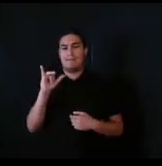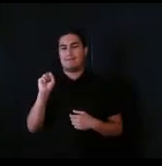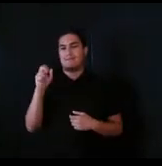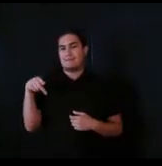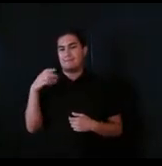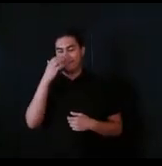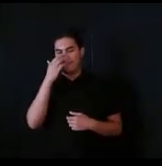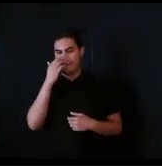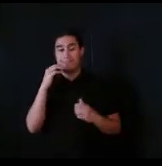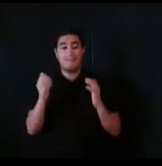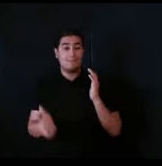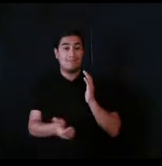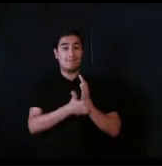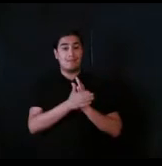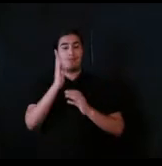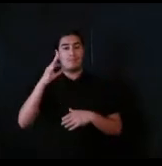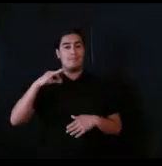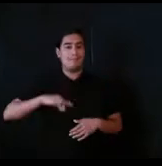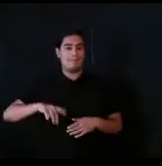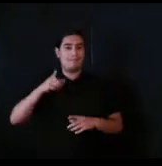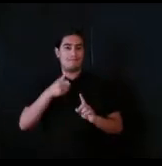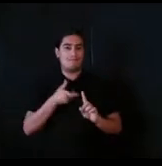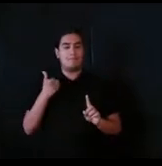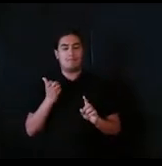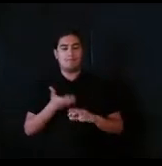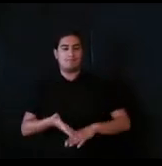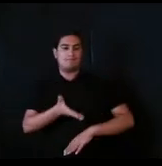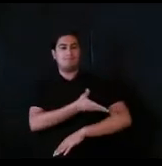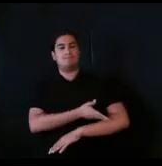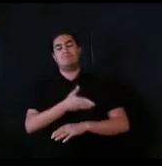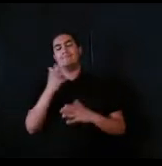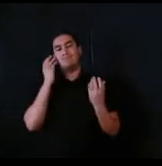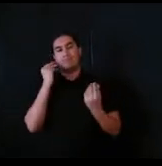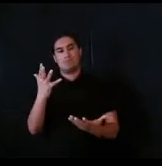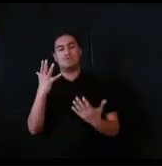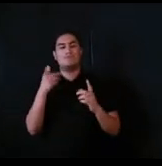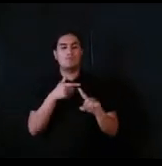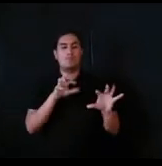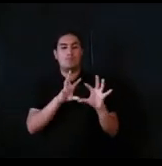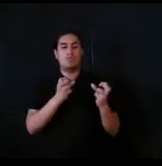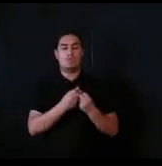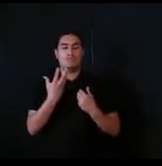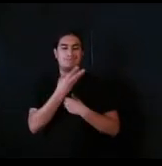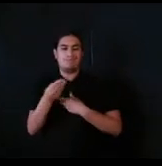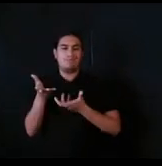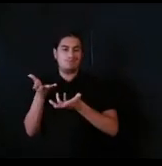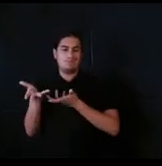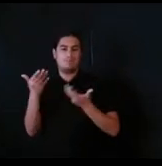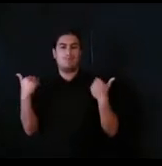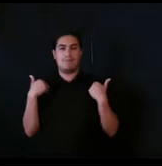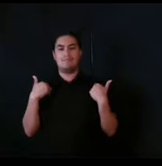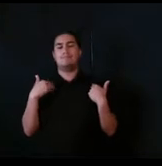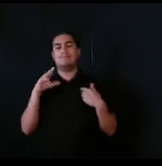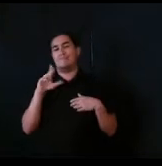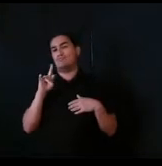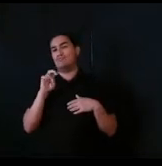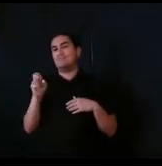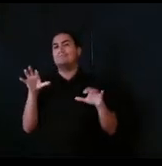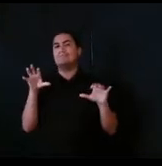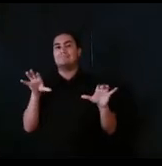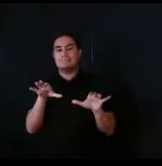the draft addendum would benefit from some enhanced information on the workshops and engagement that caltrans has and will continue to conduct on the